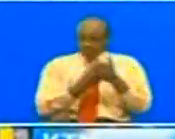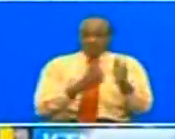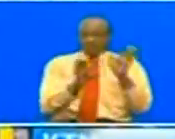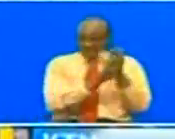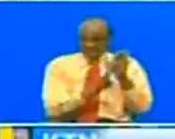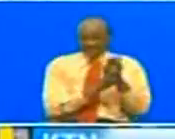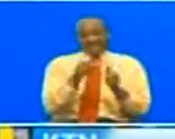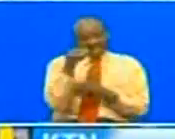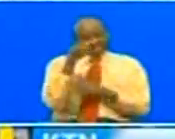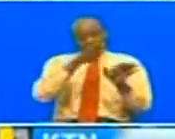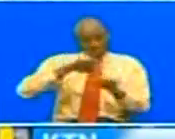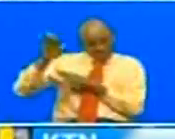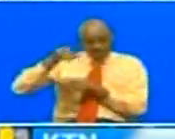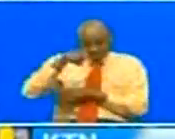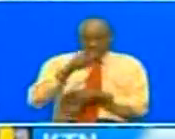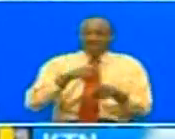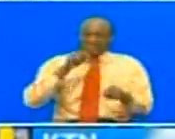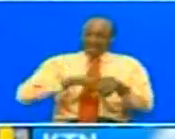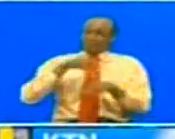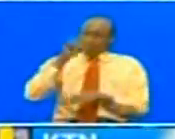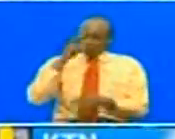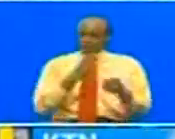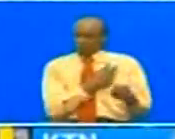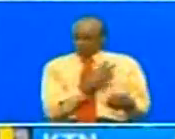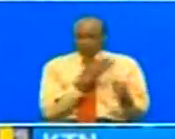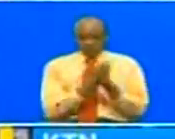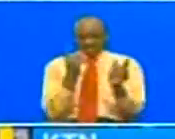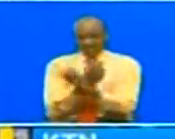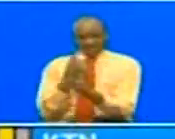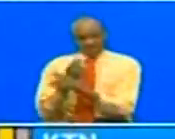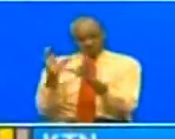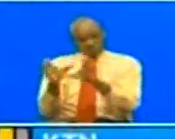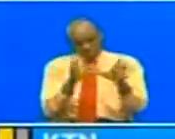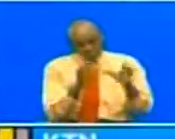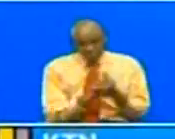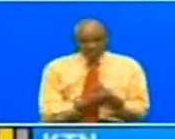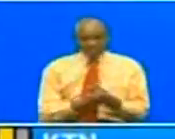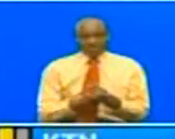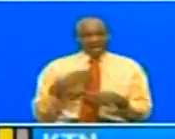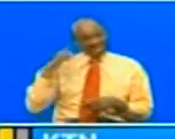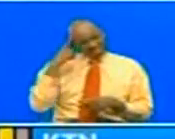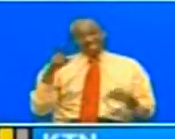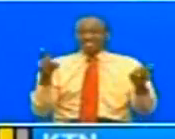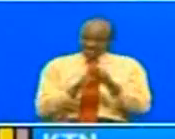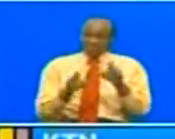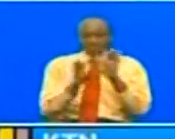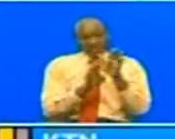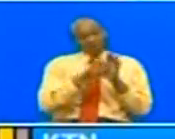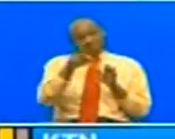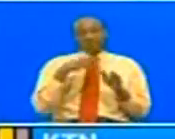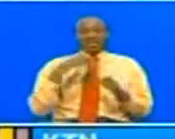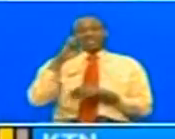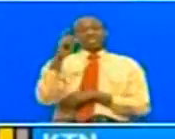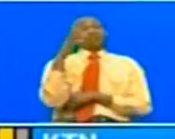and urge that Parliament takes more time to consult with all parties concerned. I'm sure the same bill that you have sent to the